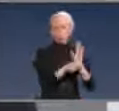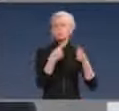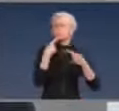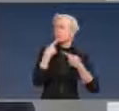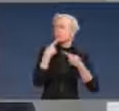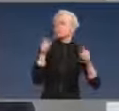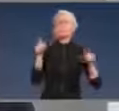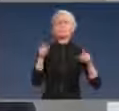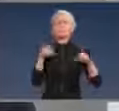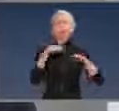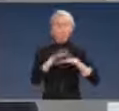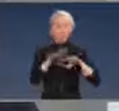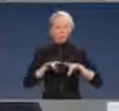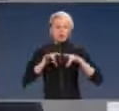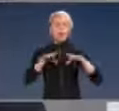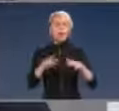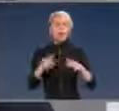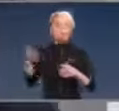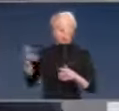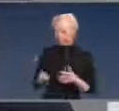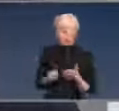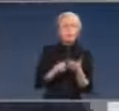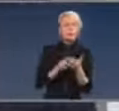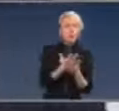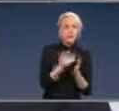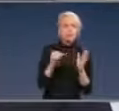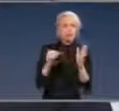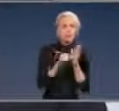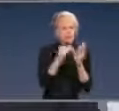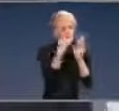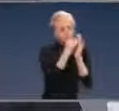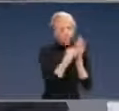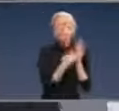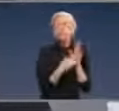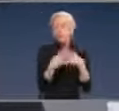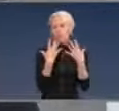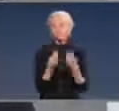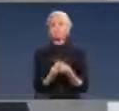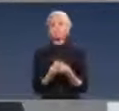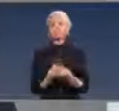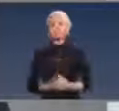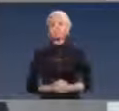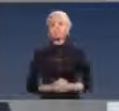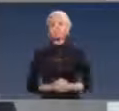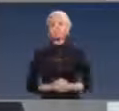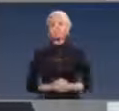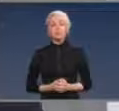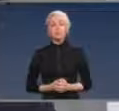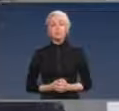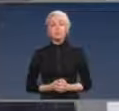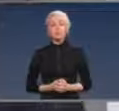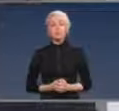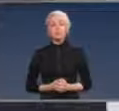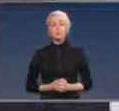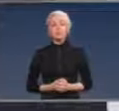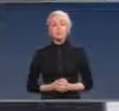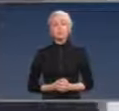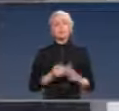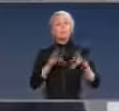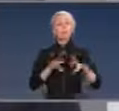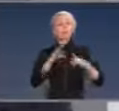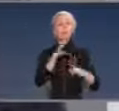been greatly appreciated by the states and territories. Combined with our health response, the Commonwealth's balance sheet and direct fiscal